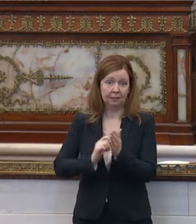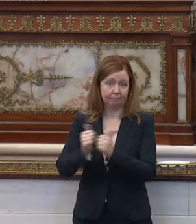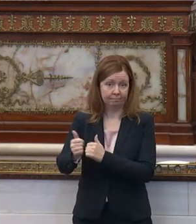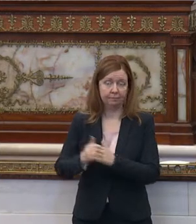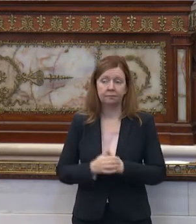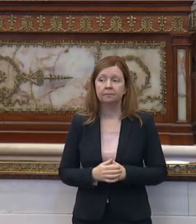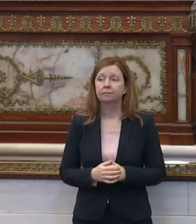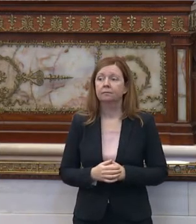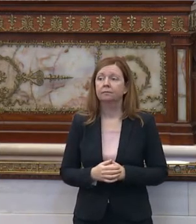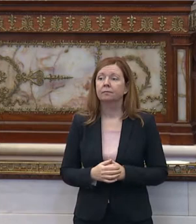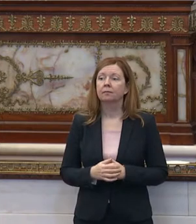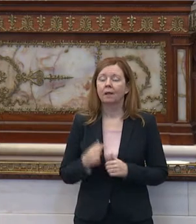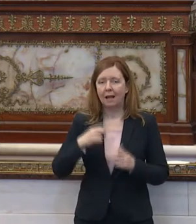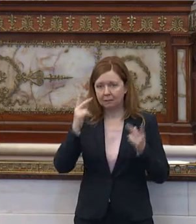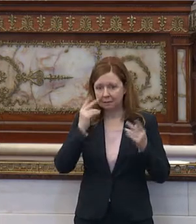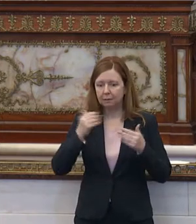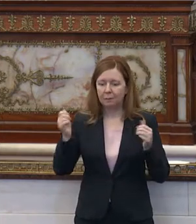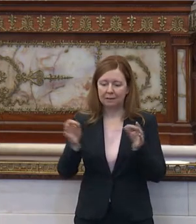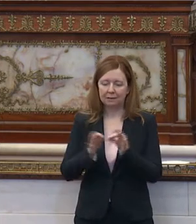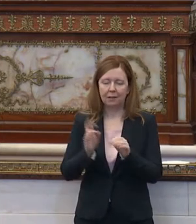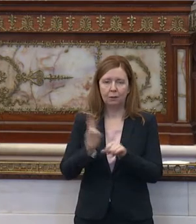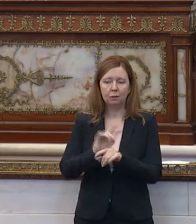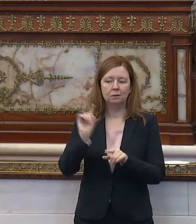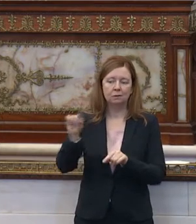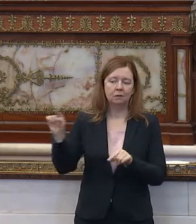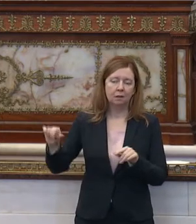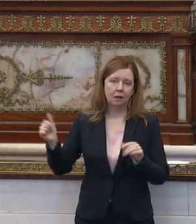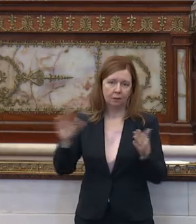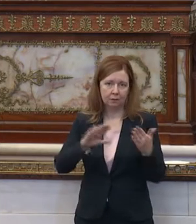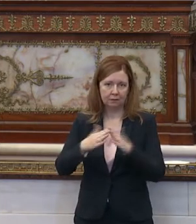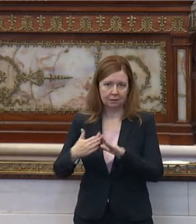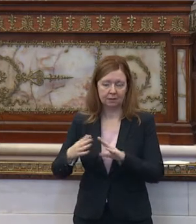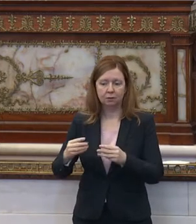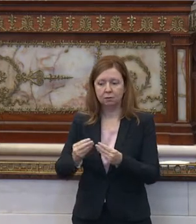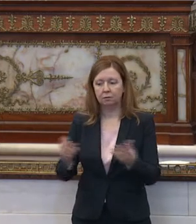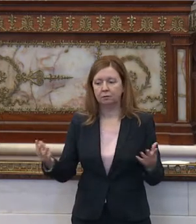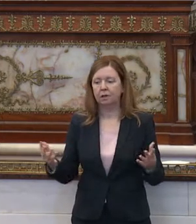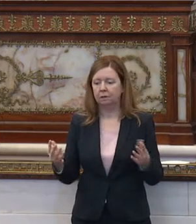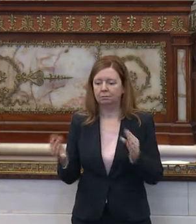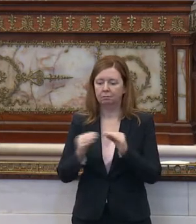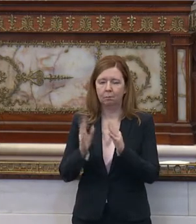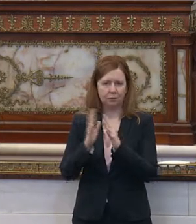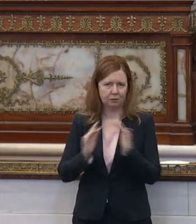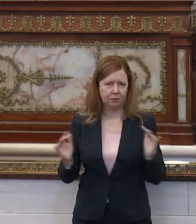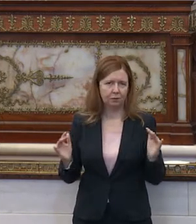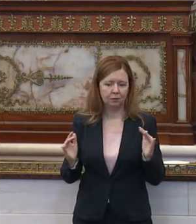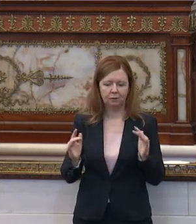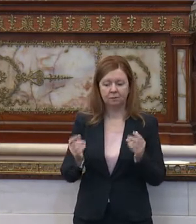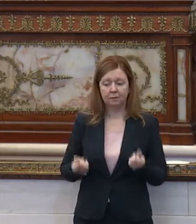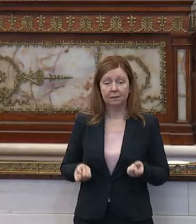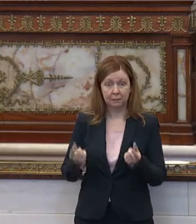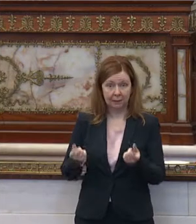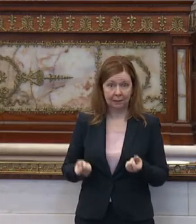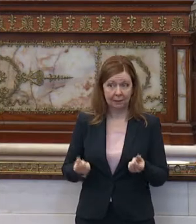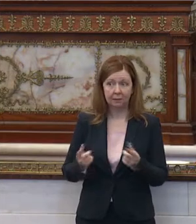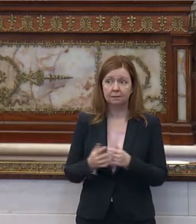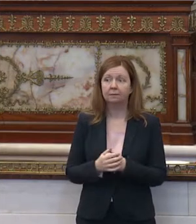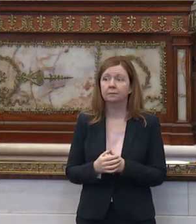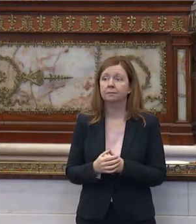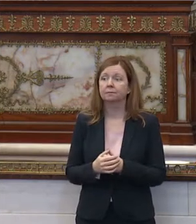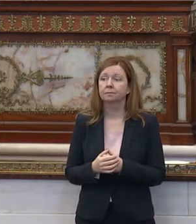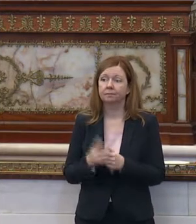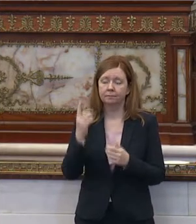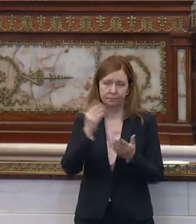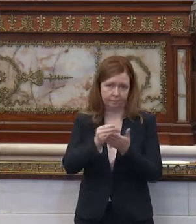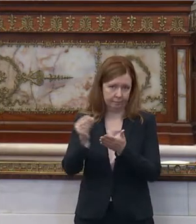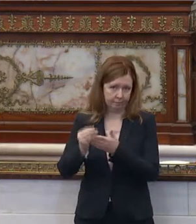I've seen best value used in other cities as a way to provide a more diverse spending of